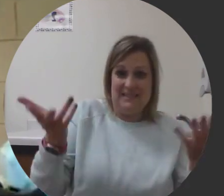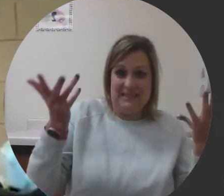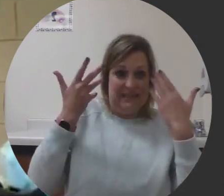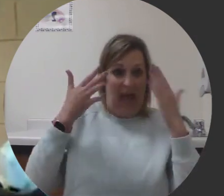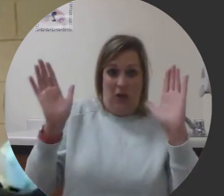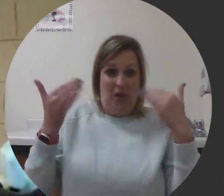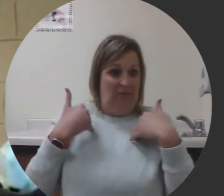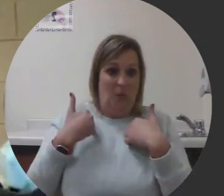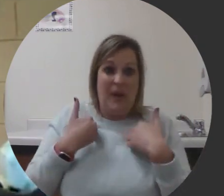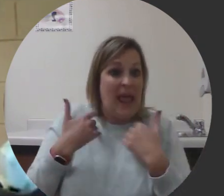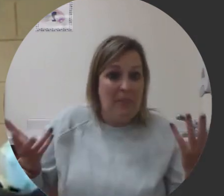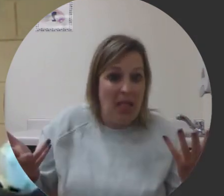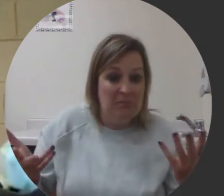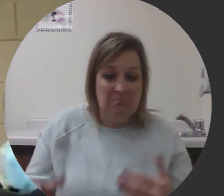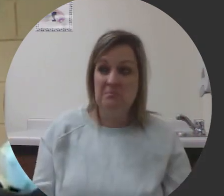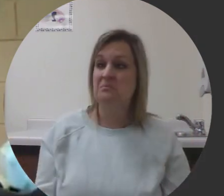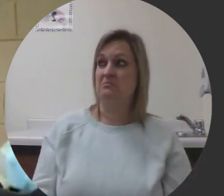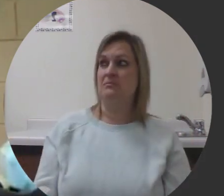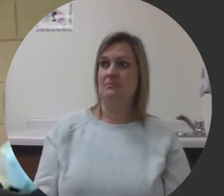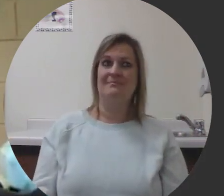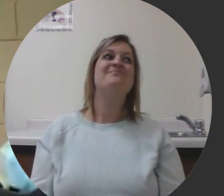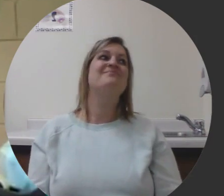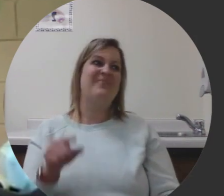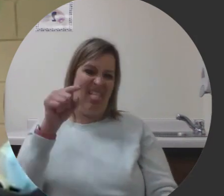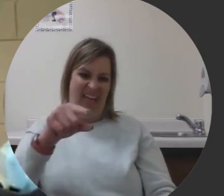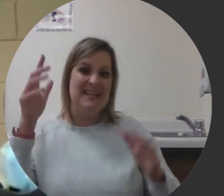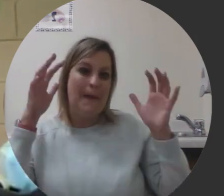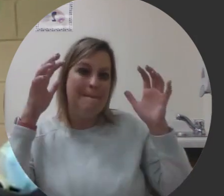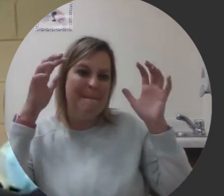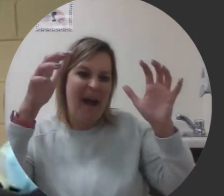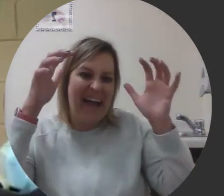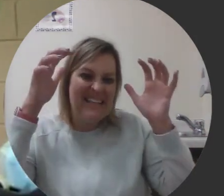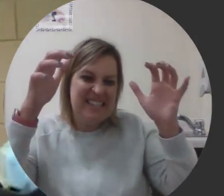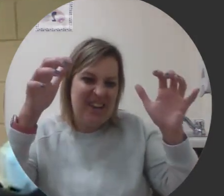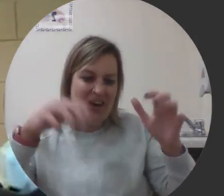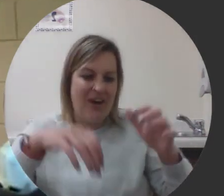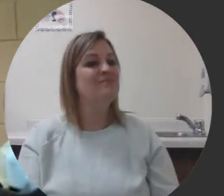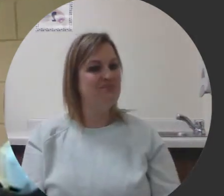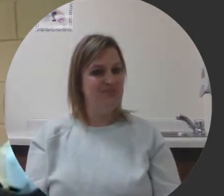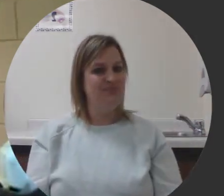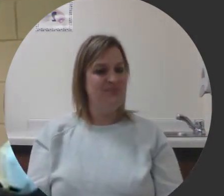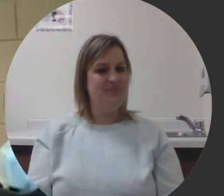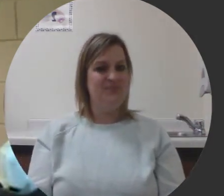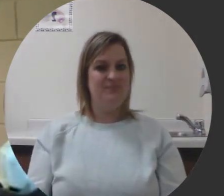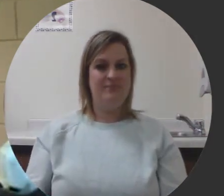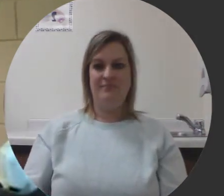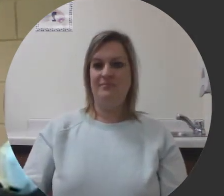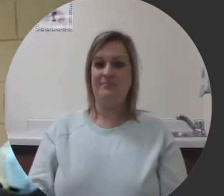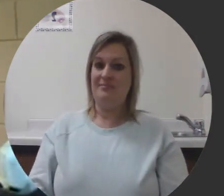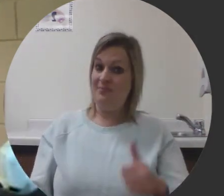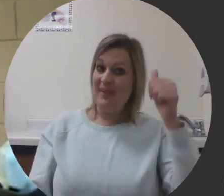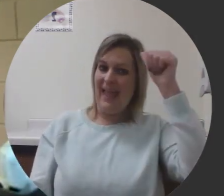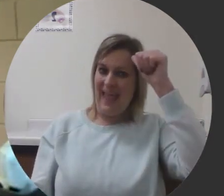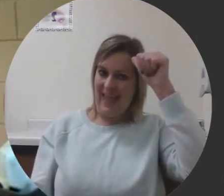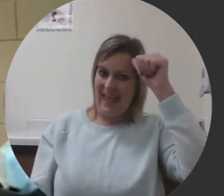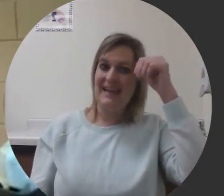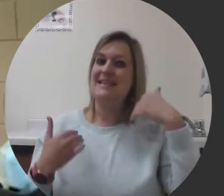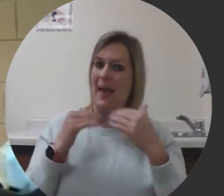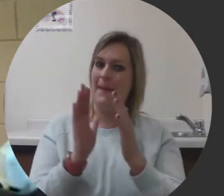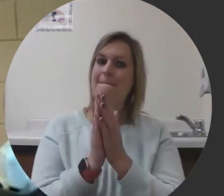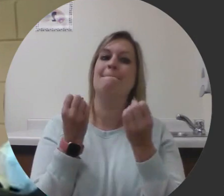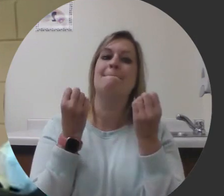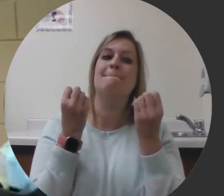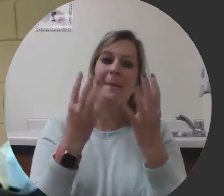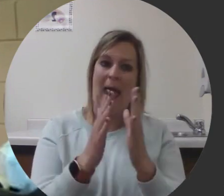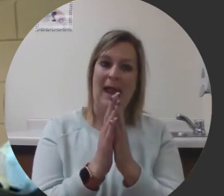sort of animal it is. It's a monster, said Angus confidently. He had a number of picture books about monsters, and